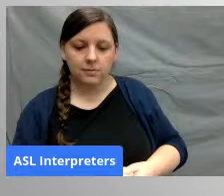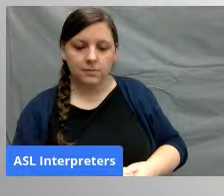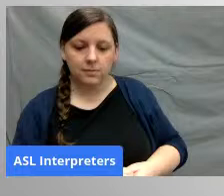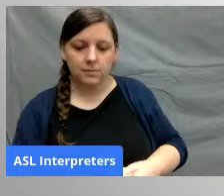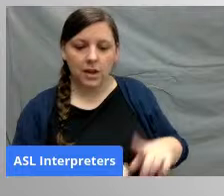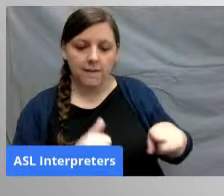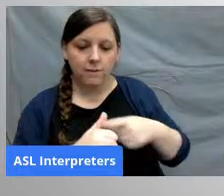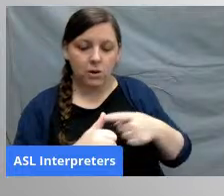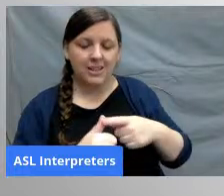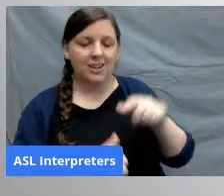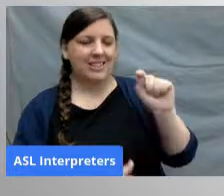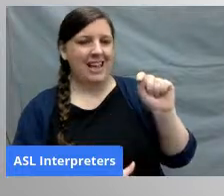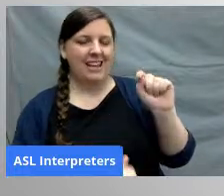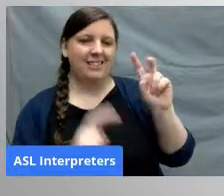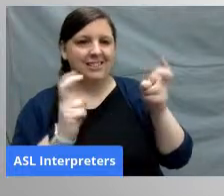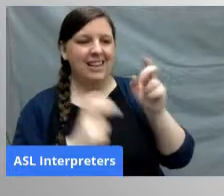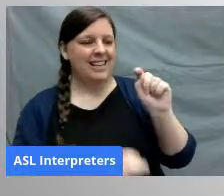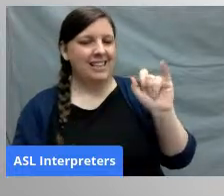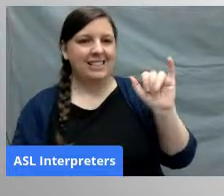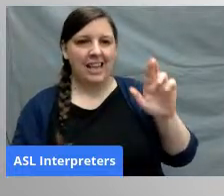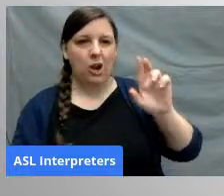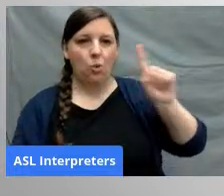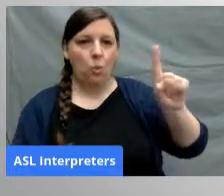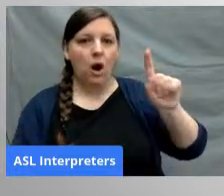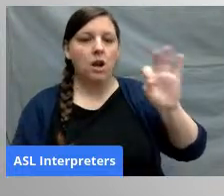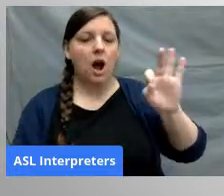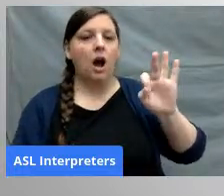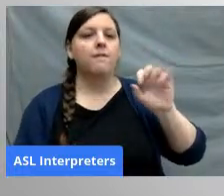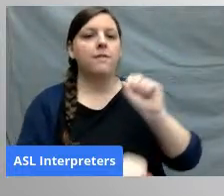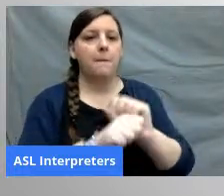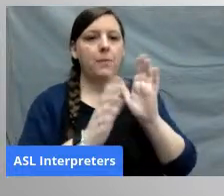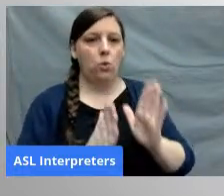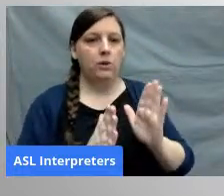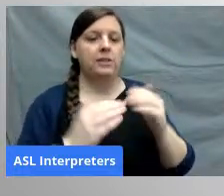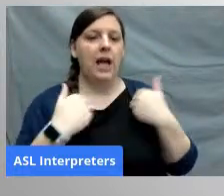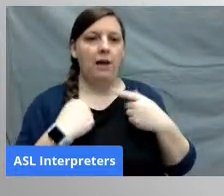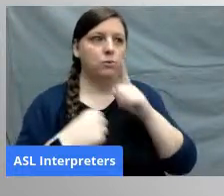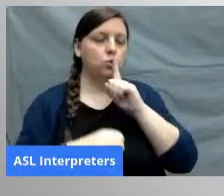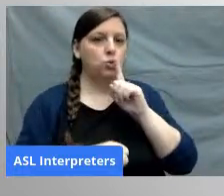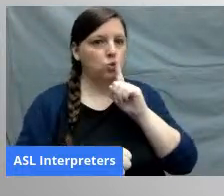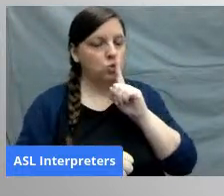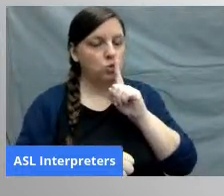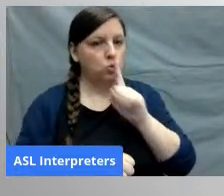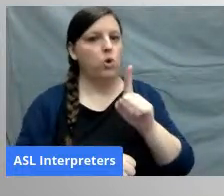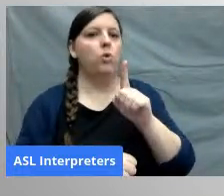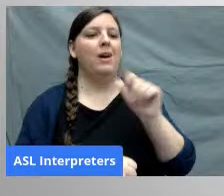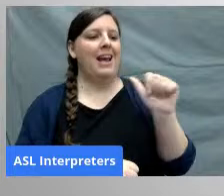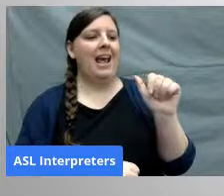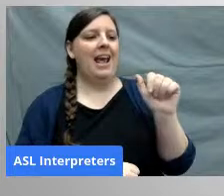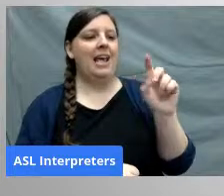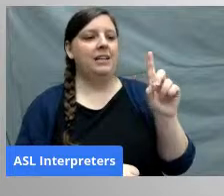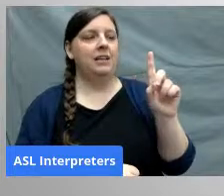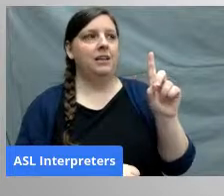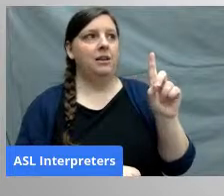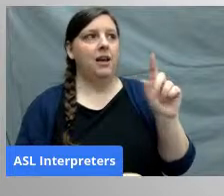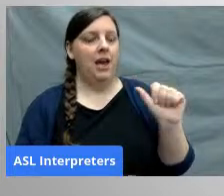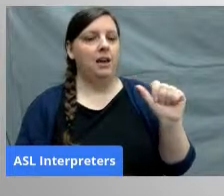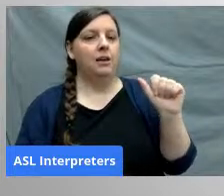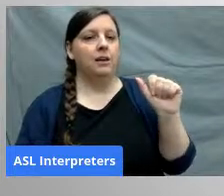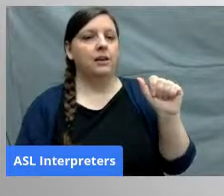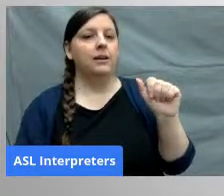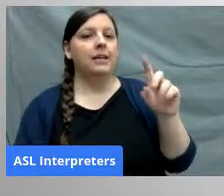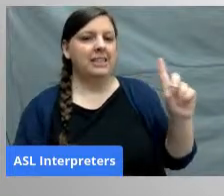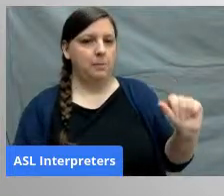of employees who have true ADA disabilities, and they are accommodated first,